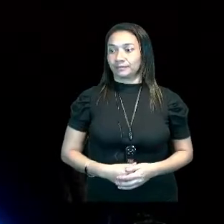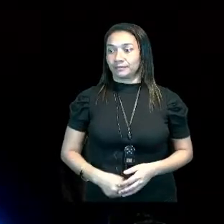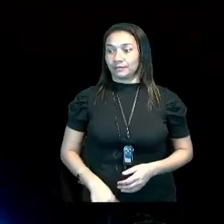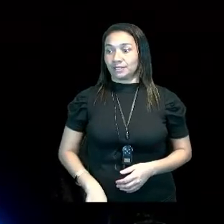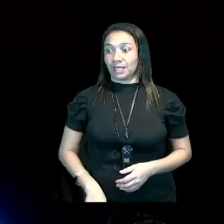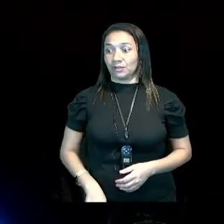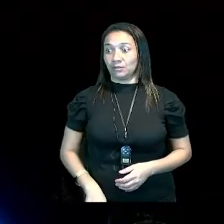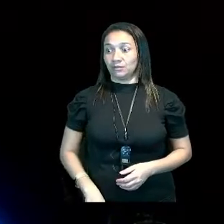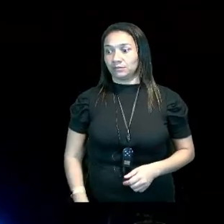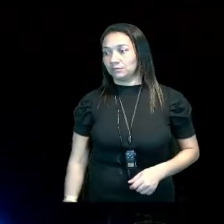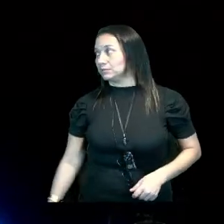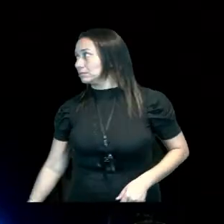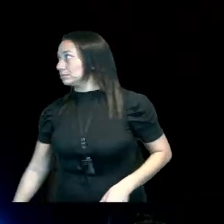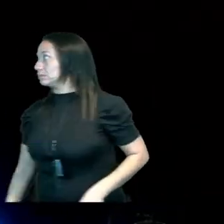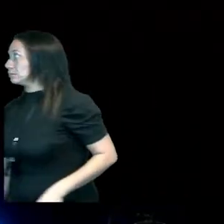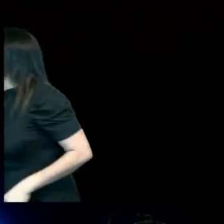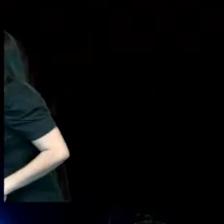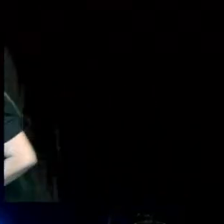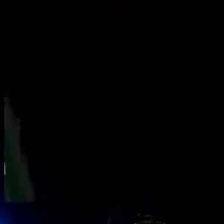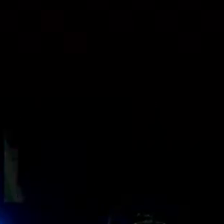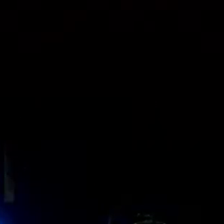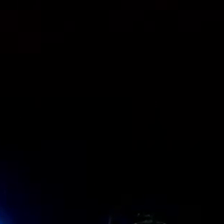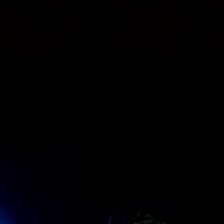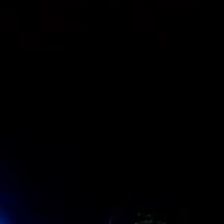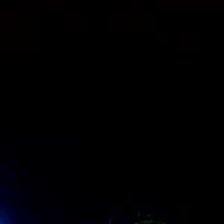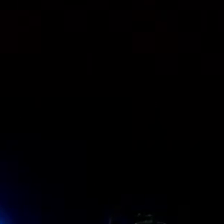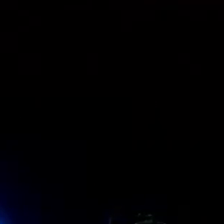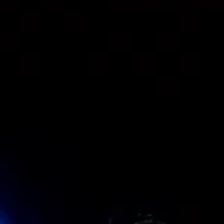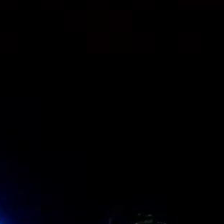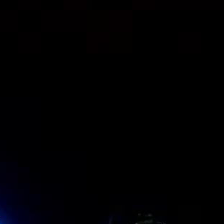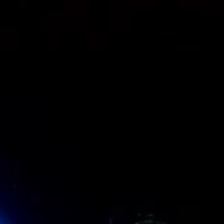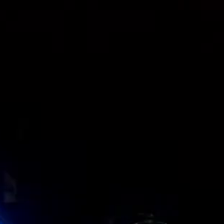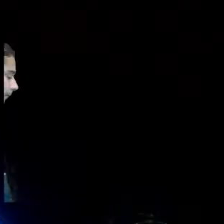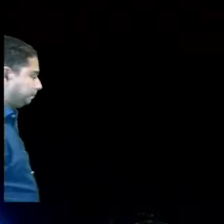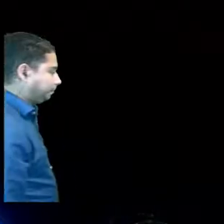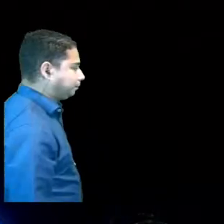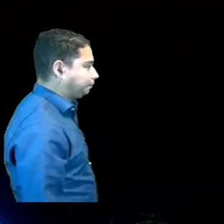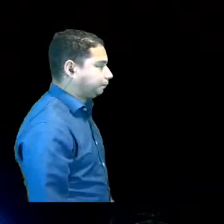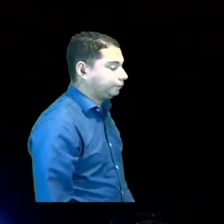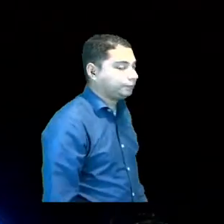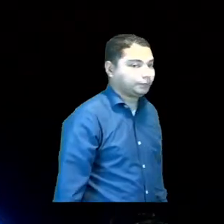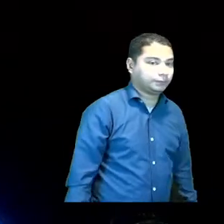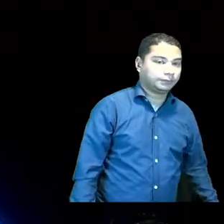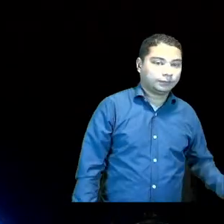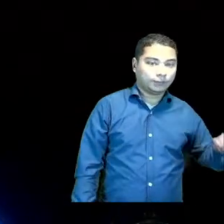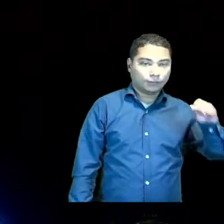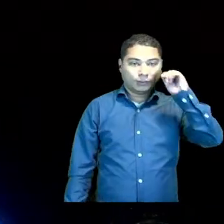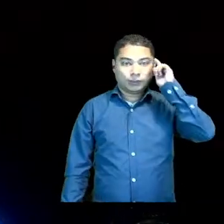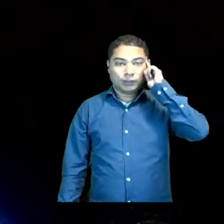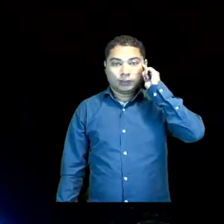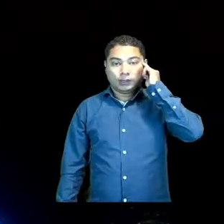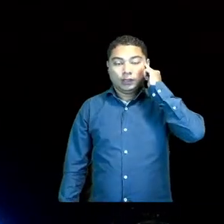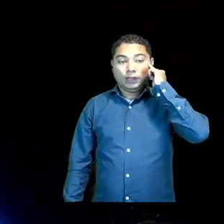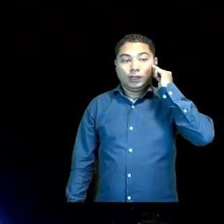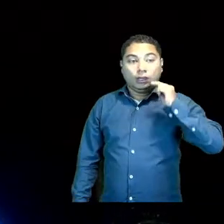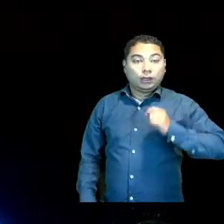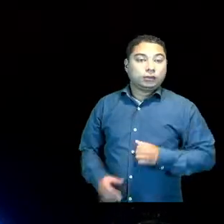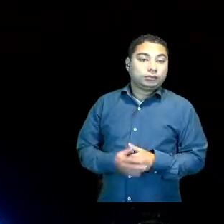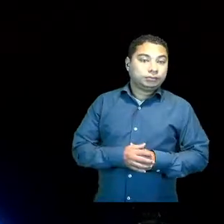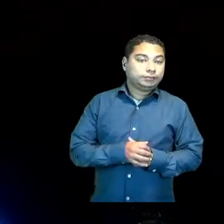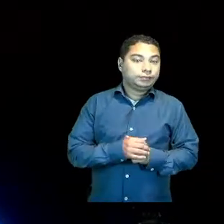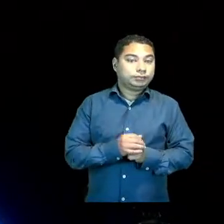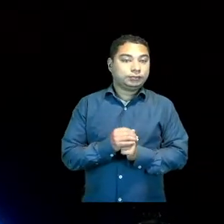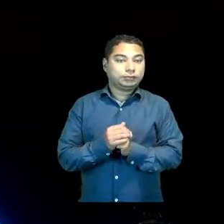Such a long life, not the 120 years that we just heard about,